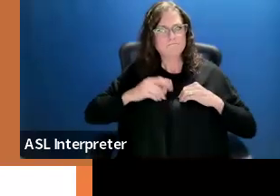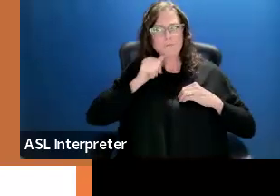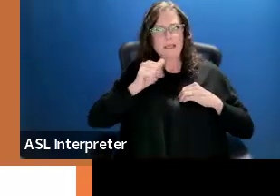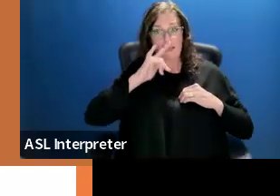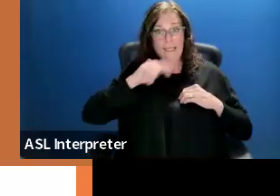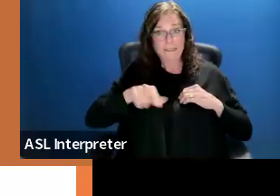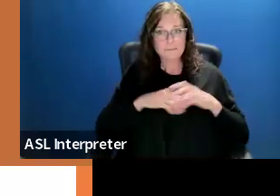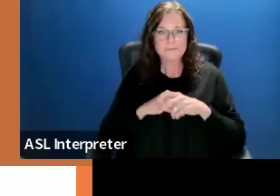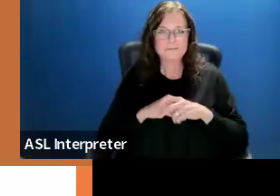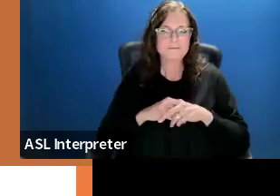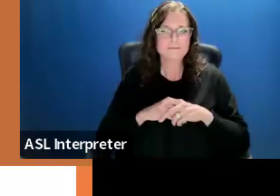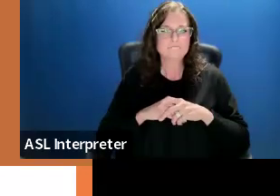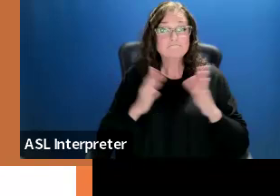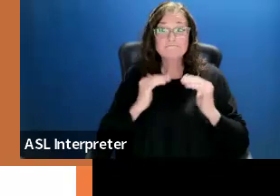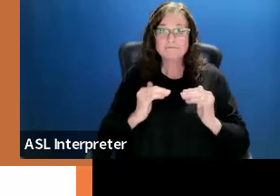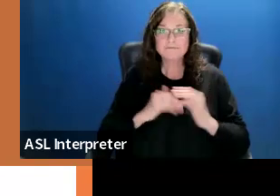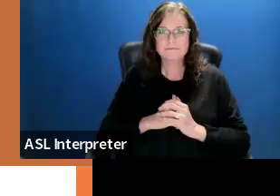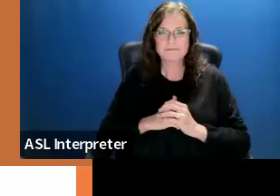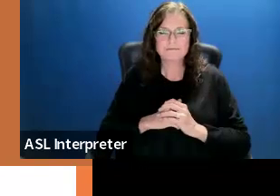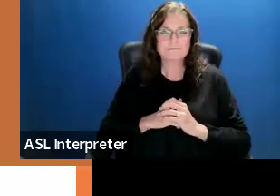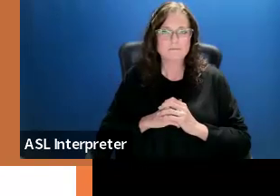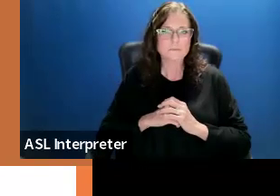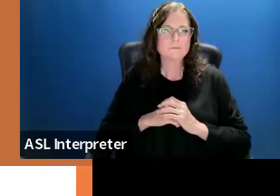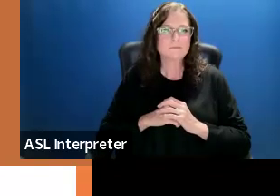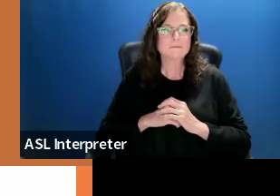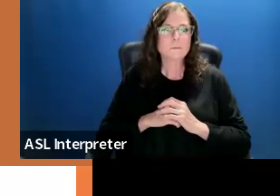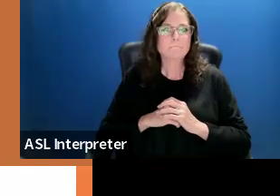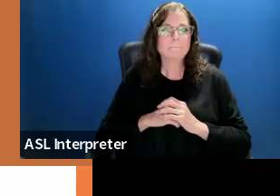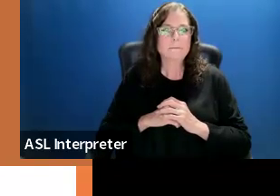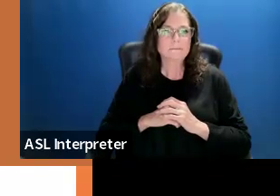kid. Next slide, please.